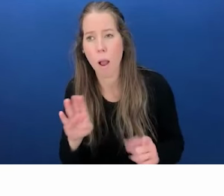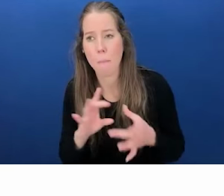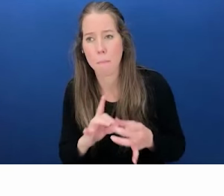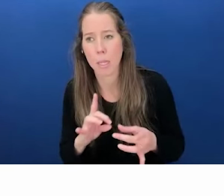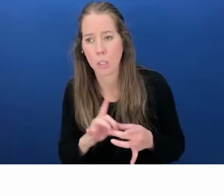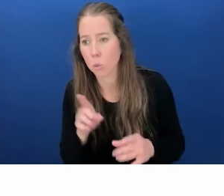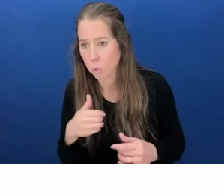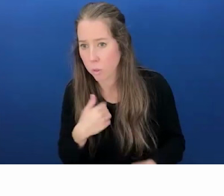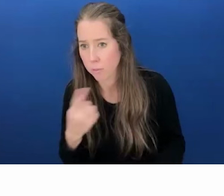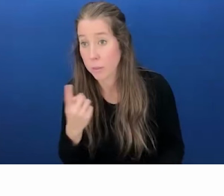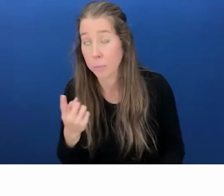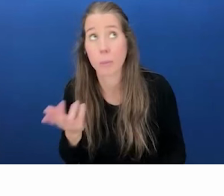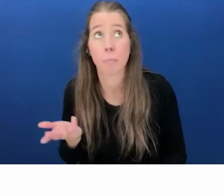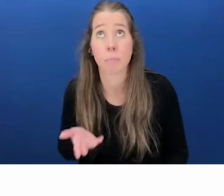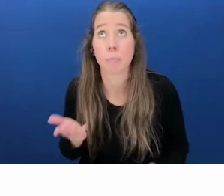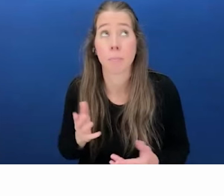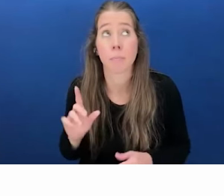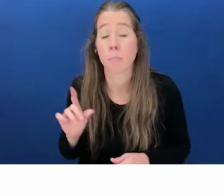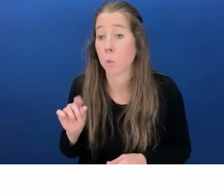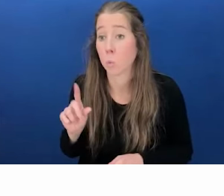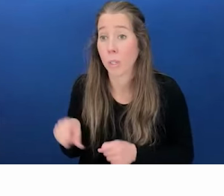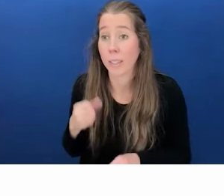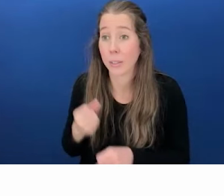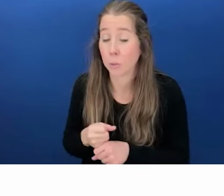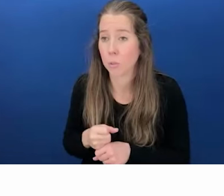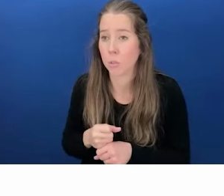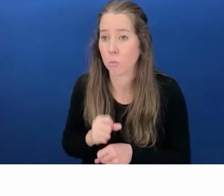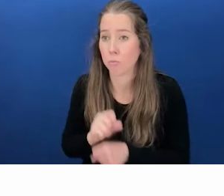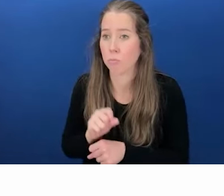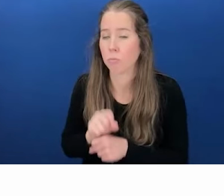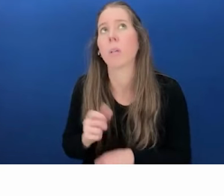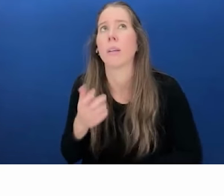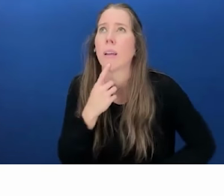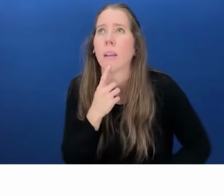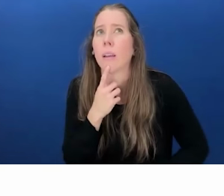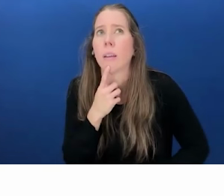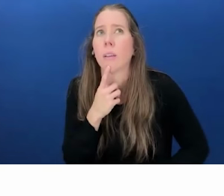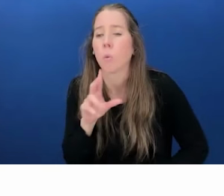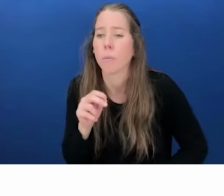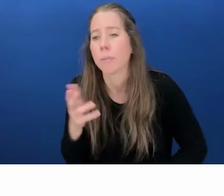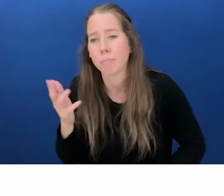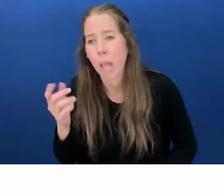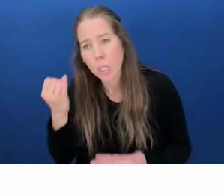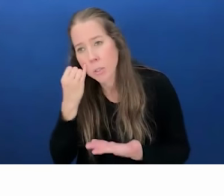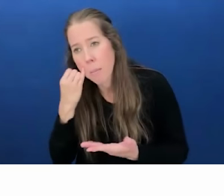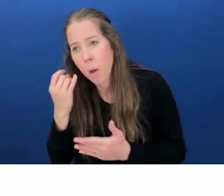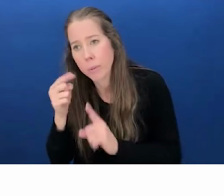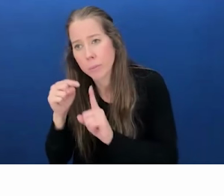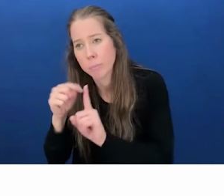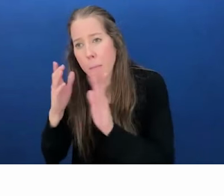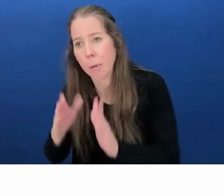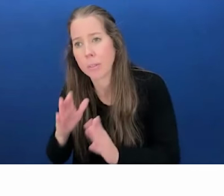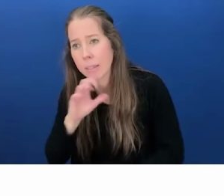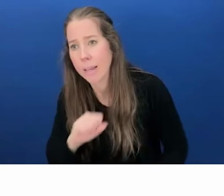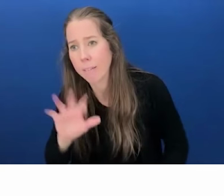you have somebody who's been here for 20 years, well, actually, let's say you have somebody who's 50. On